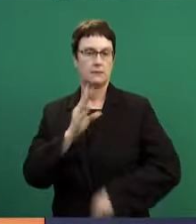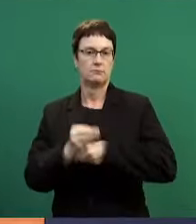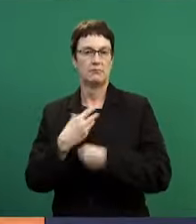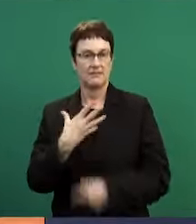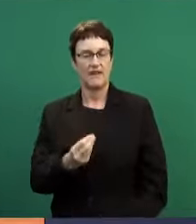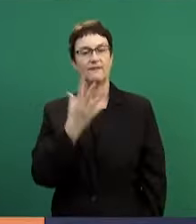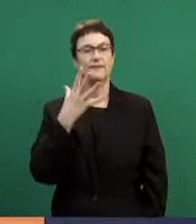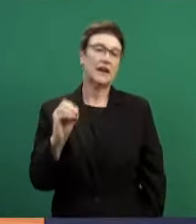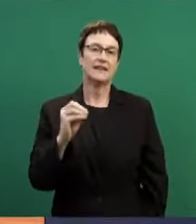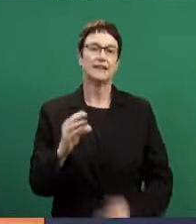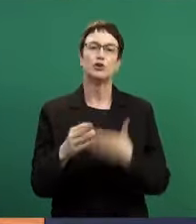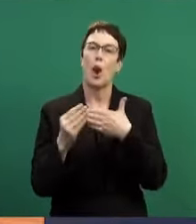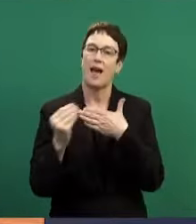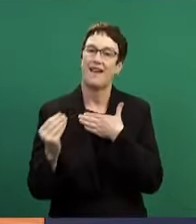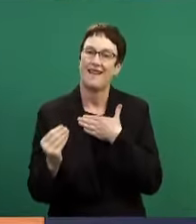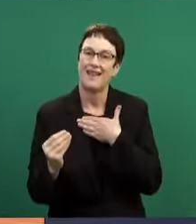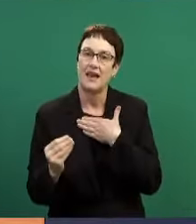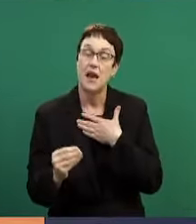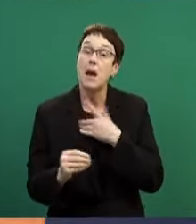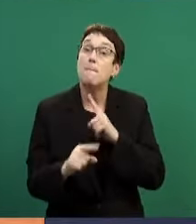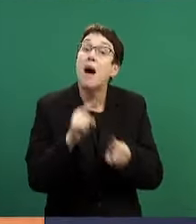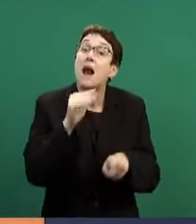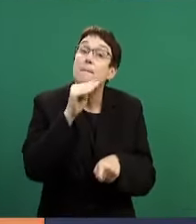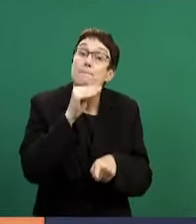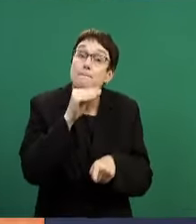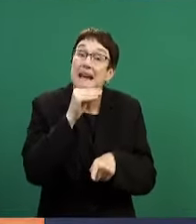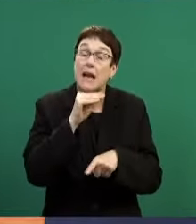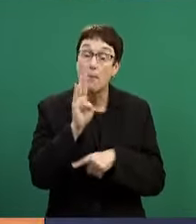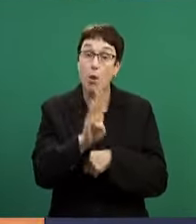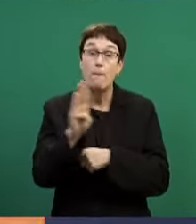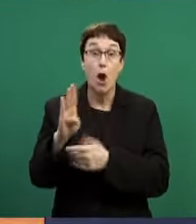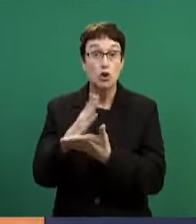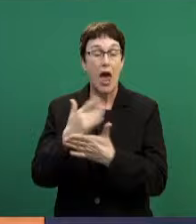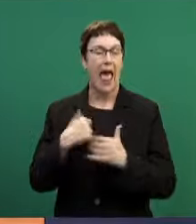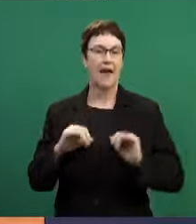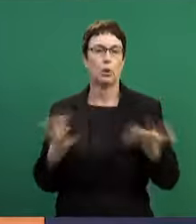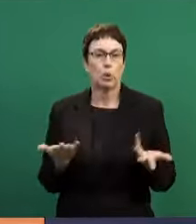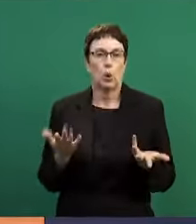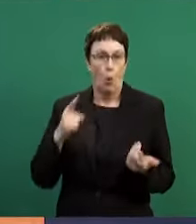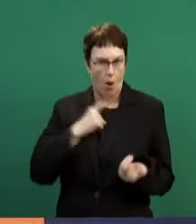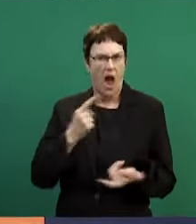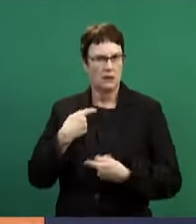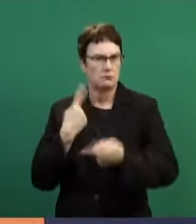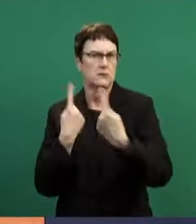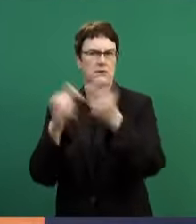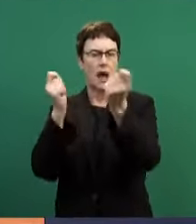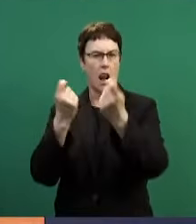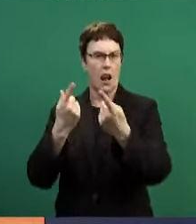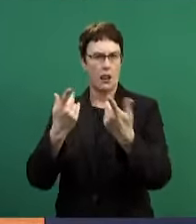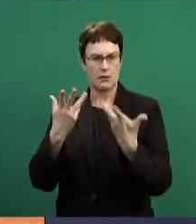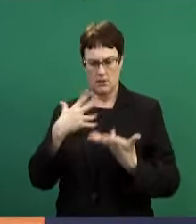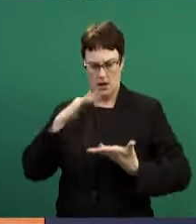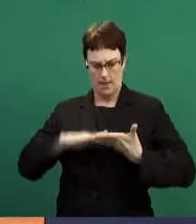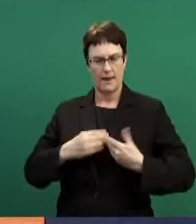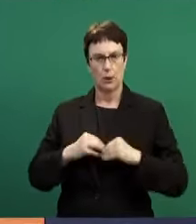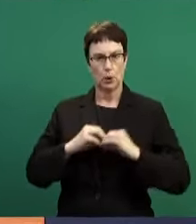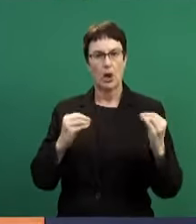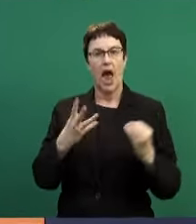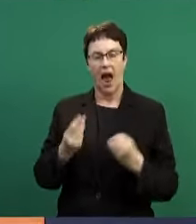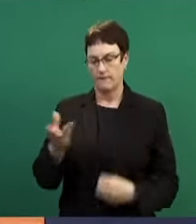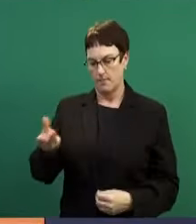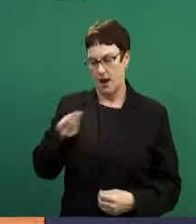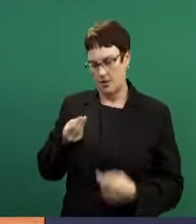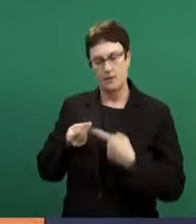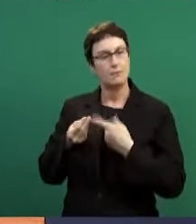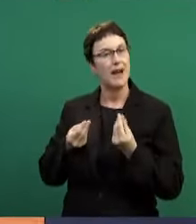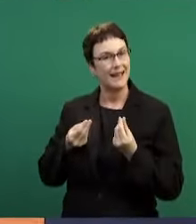$50. But I no longer have Bloomberg shares. They're gone. So whatever happens with the $50,